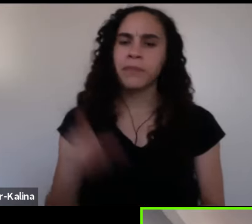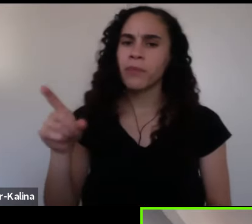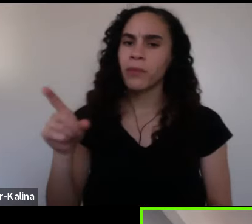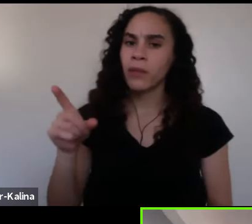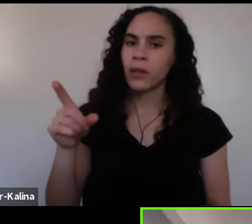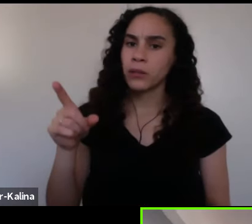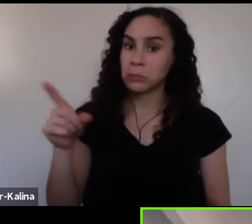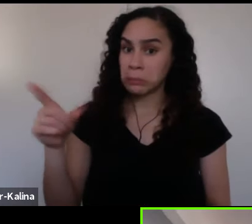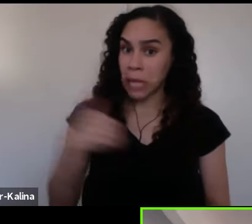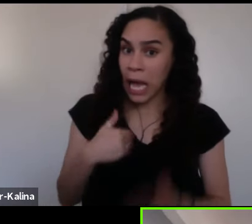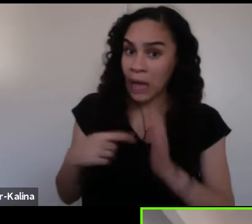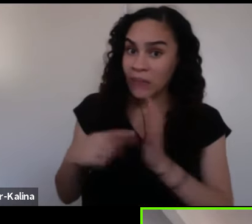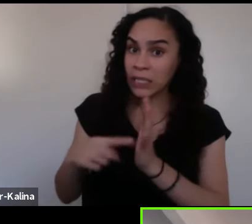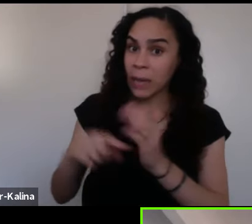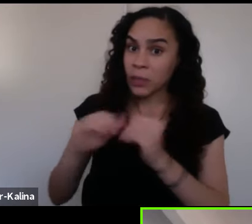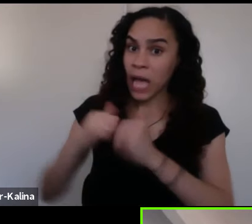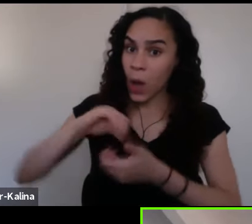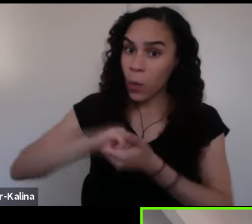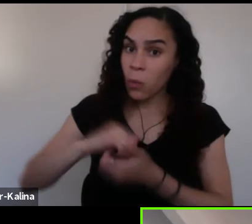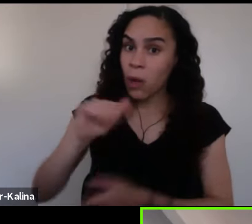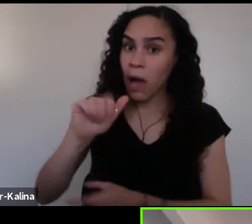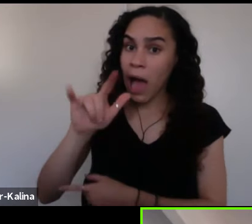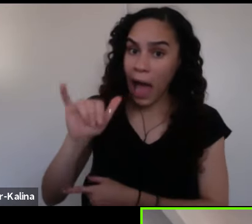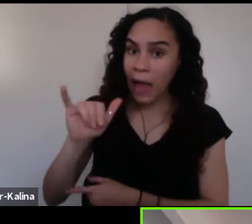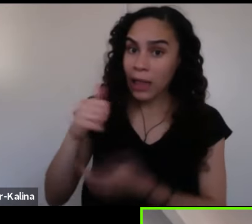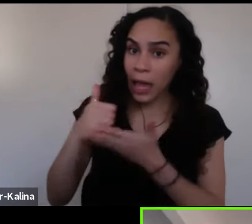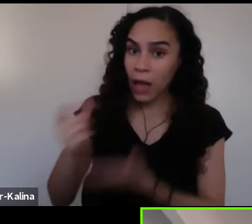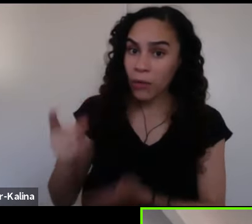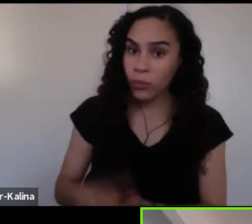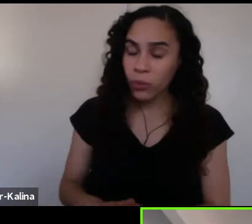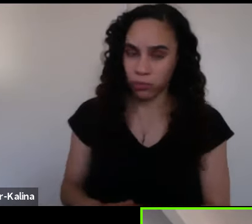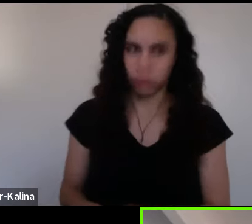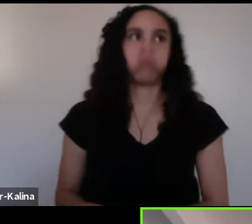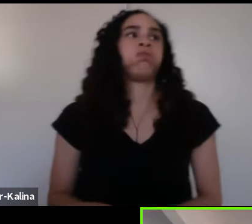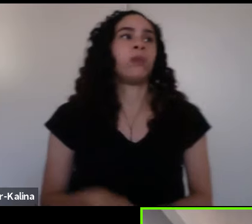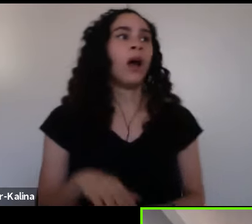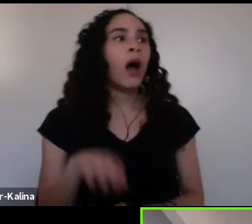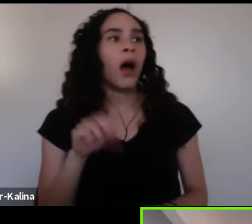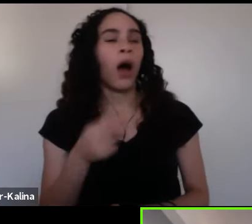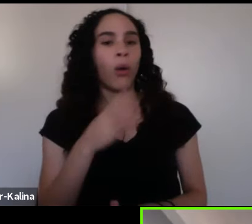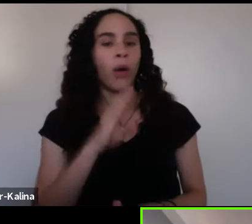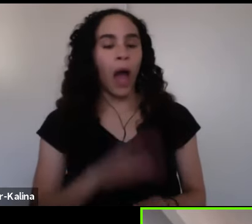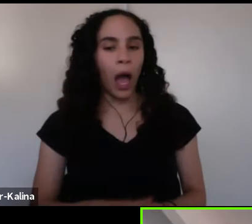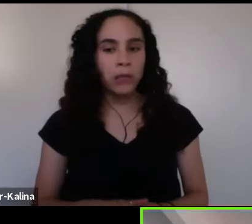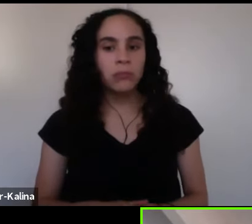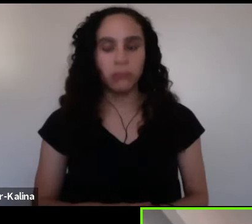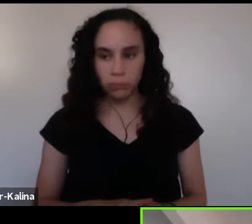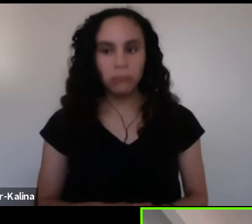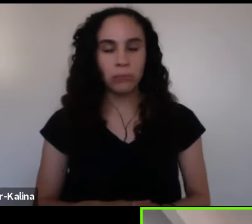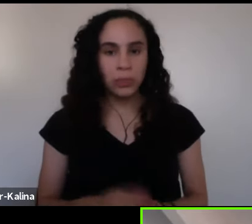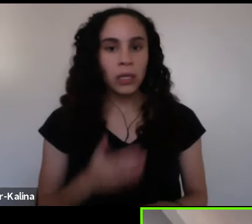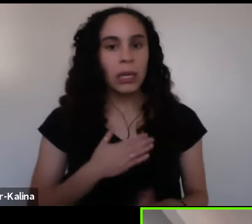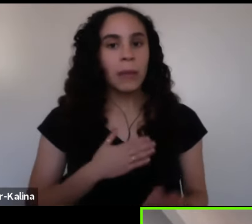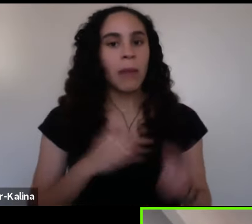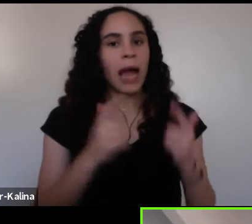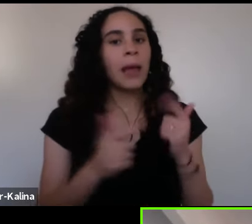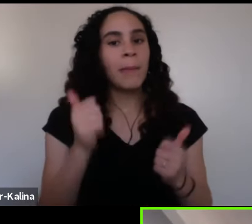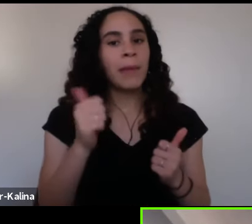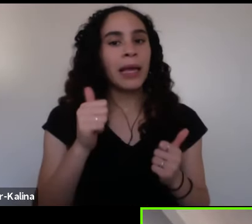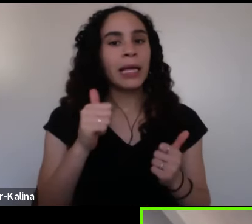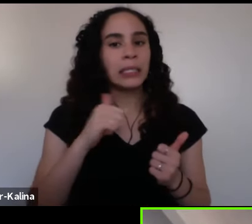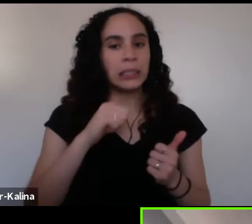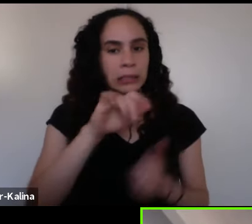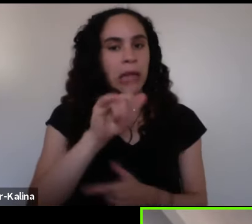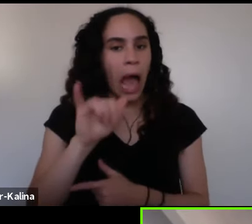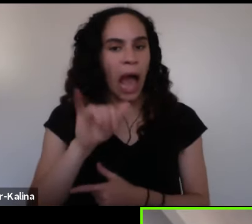God. How allies have helped you? Yeah, I mean, I would say that my biggest ally, I was talking to you about her. Her name